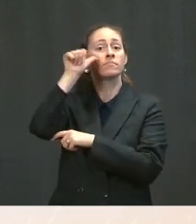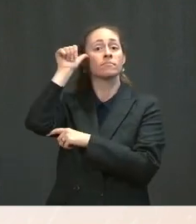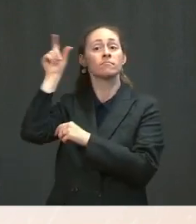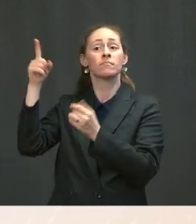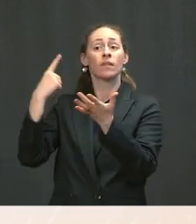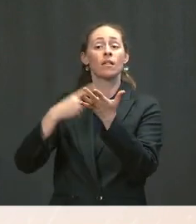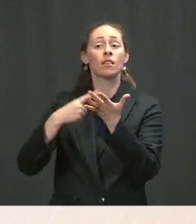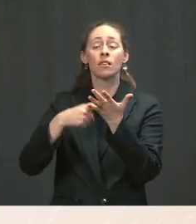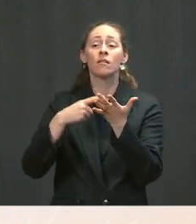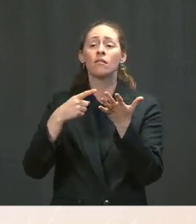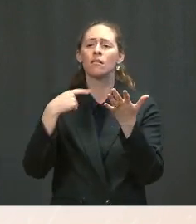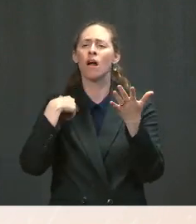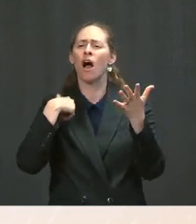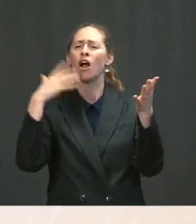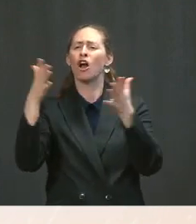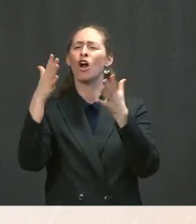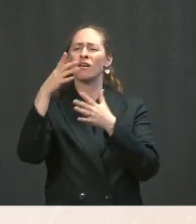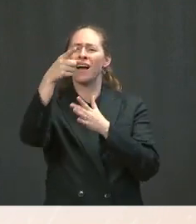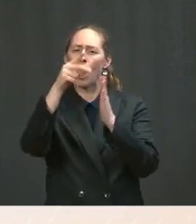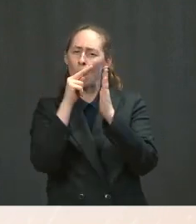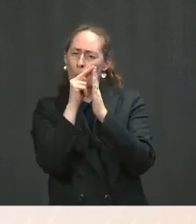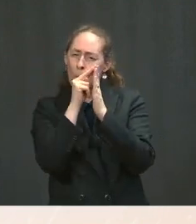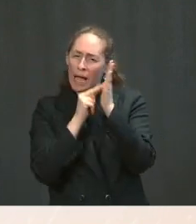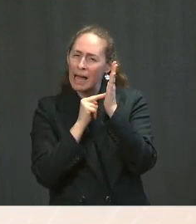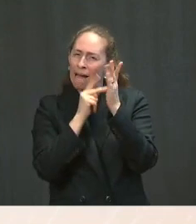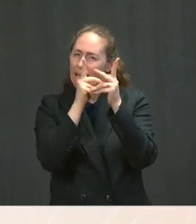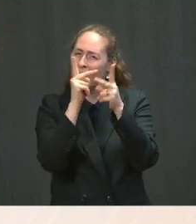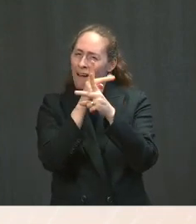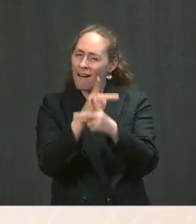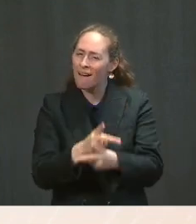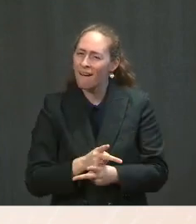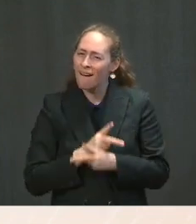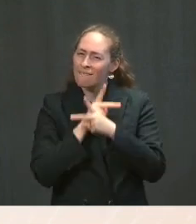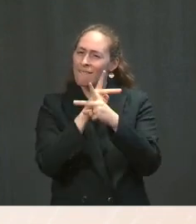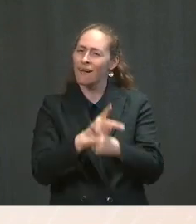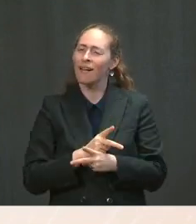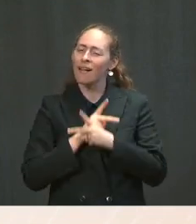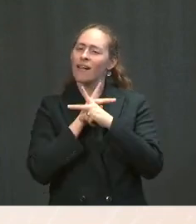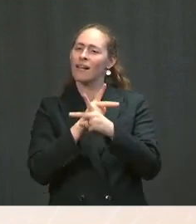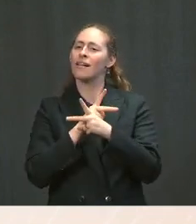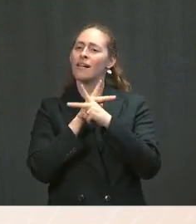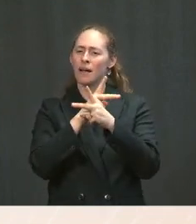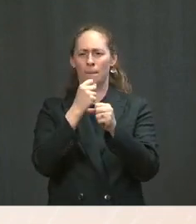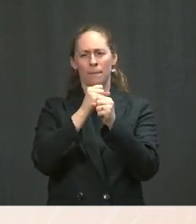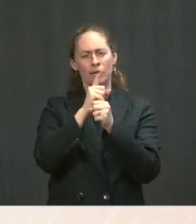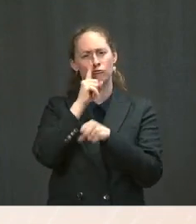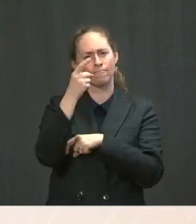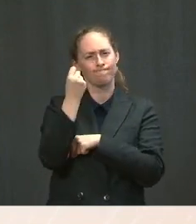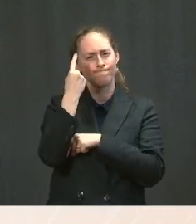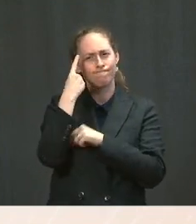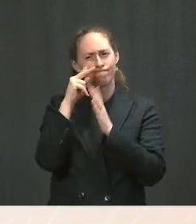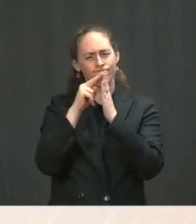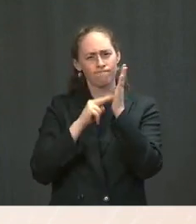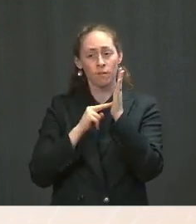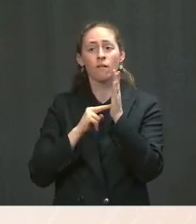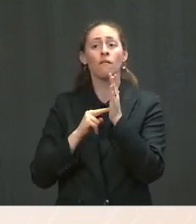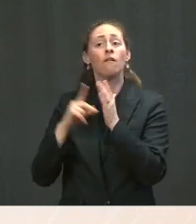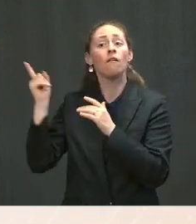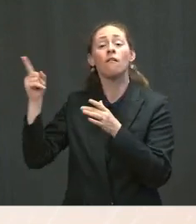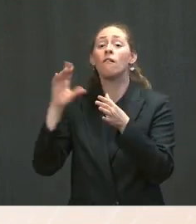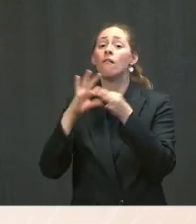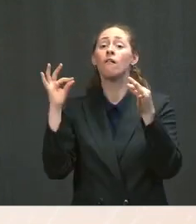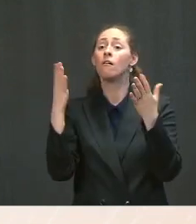you to read his statements and make sure you read the contents of his remarks. So a national vaccine requirement is not